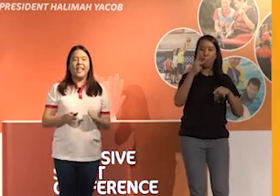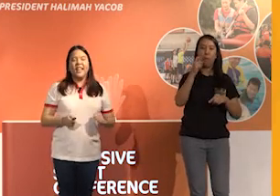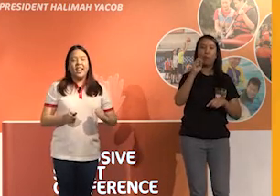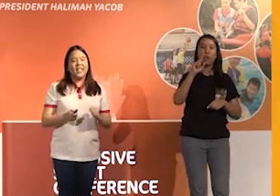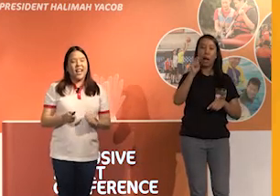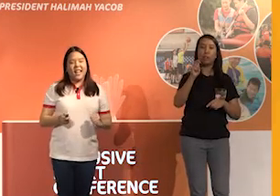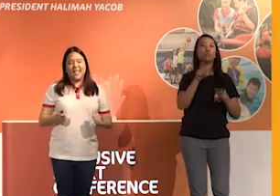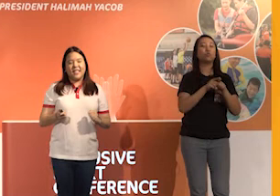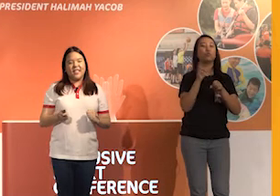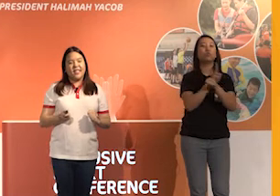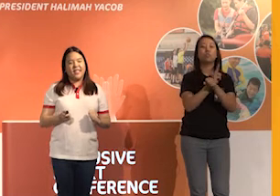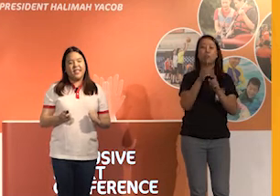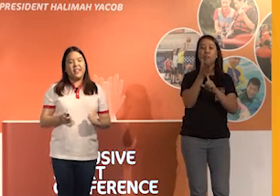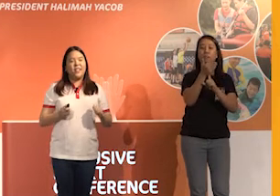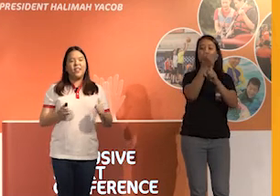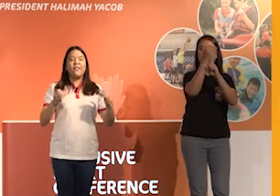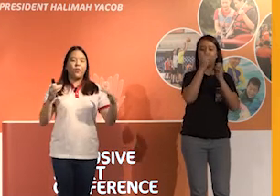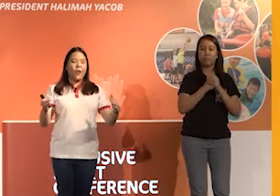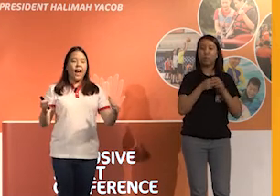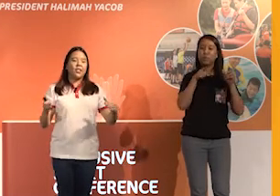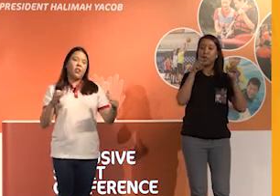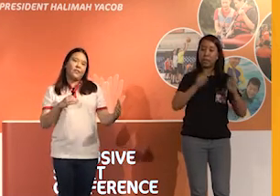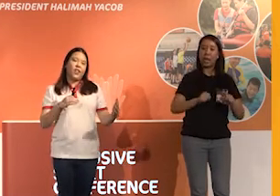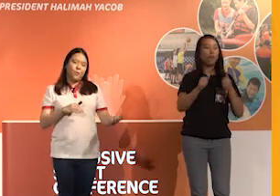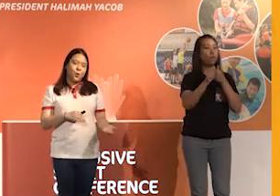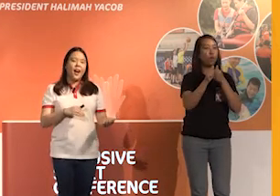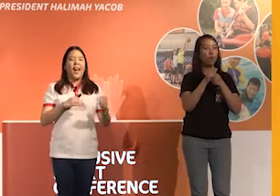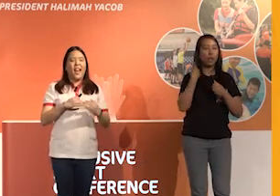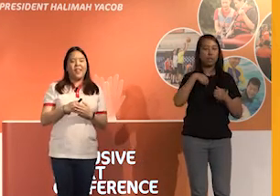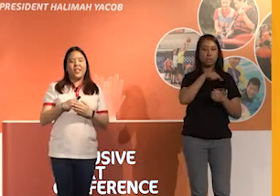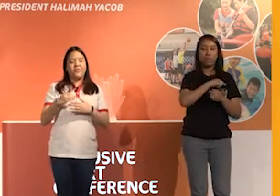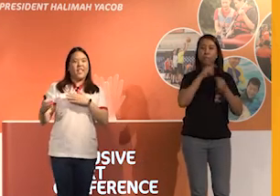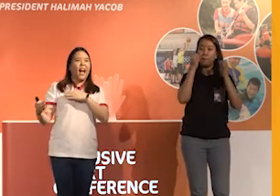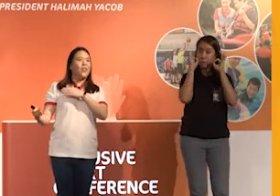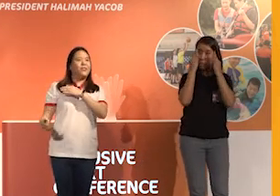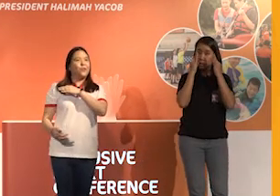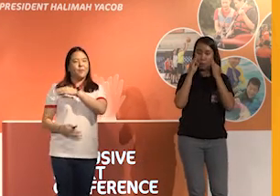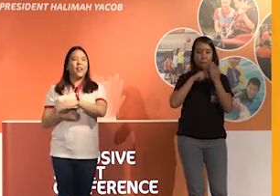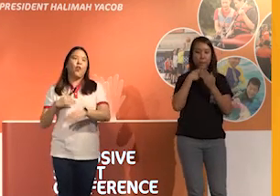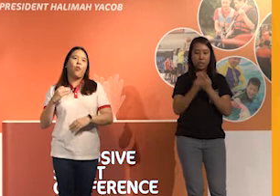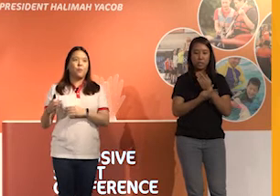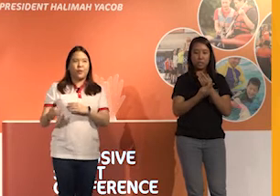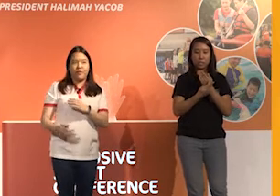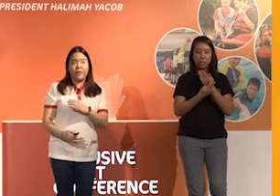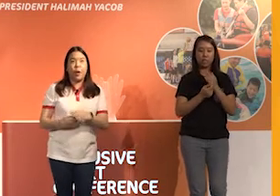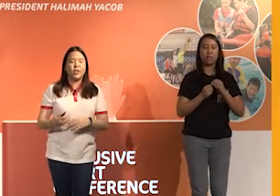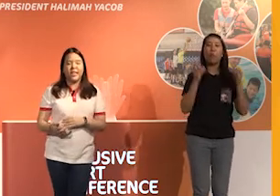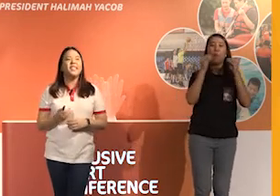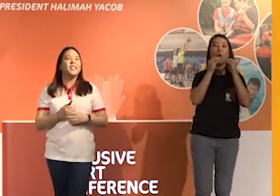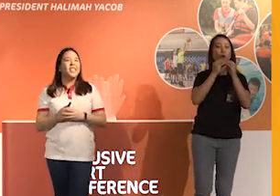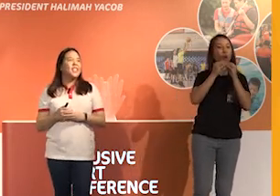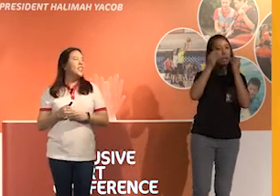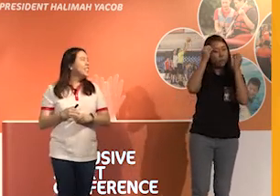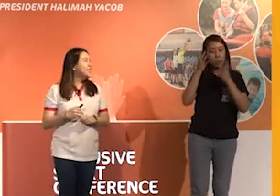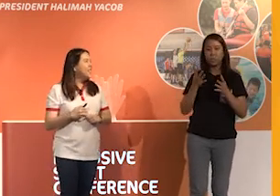flag. And then you can follow us on the Facebook and you can visit our website for more information.